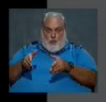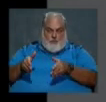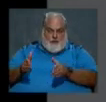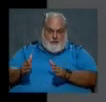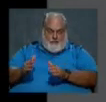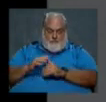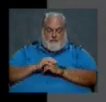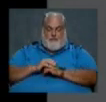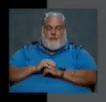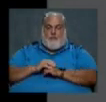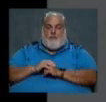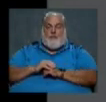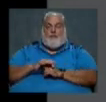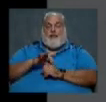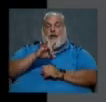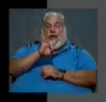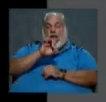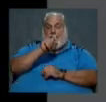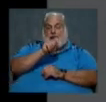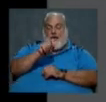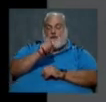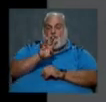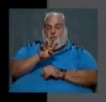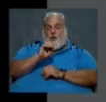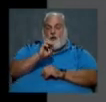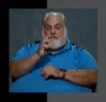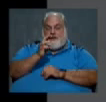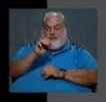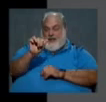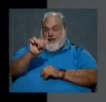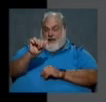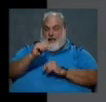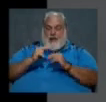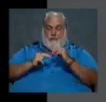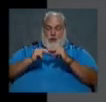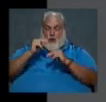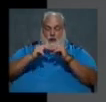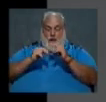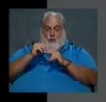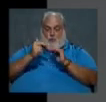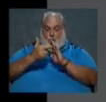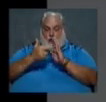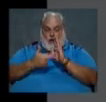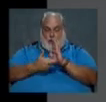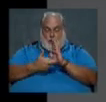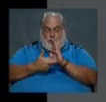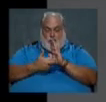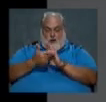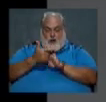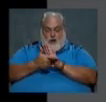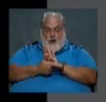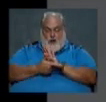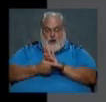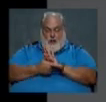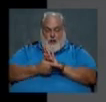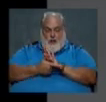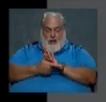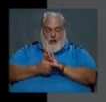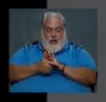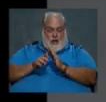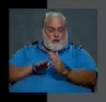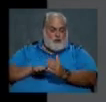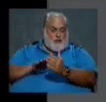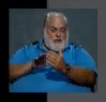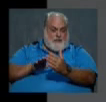Section 8-406A of the city's Building and Building Regulations Ordinance, which addresses the minimum area